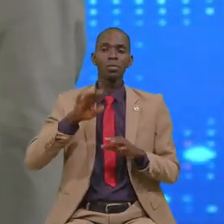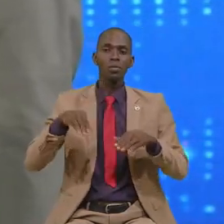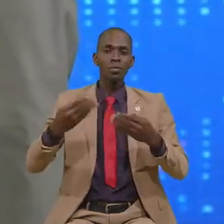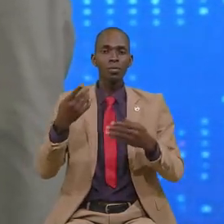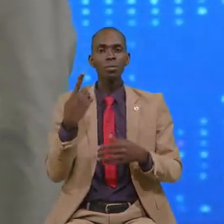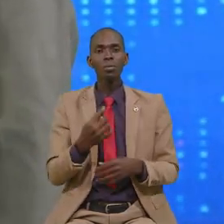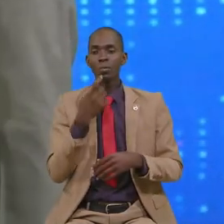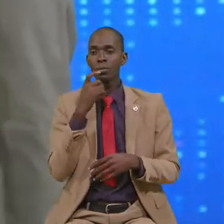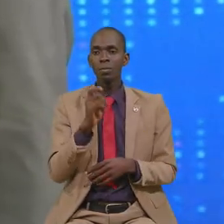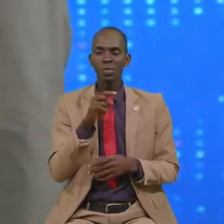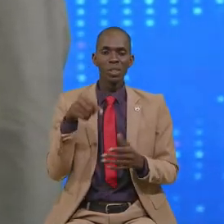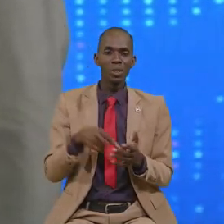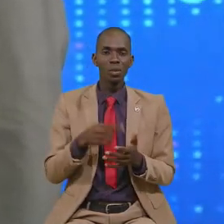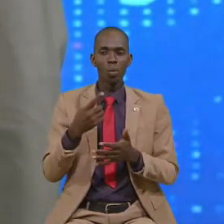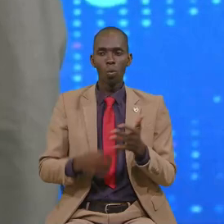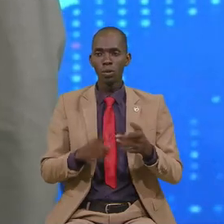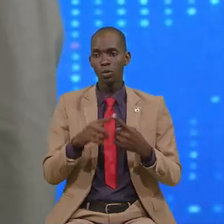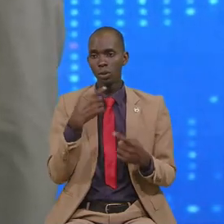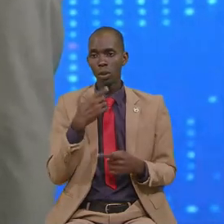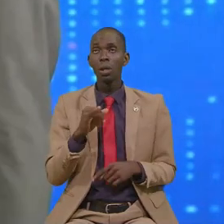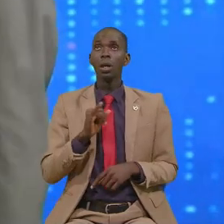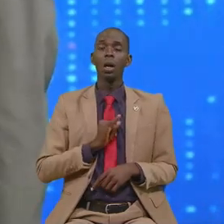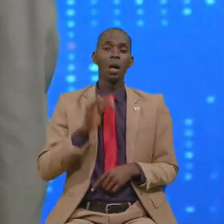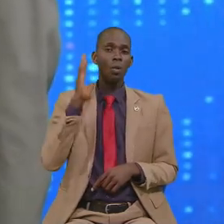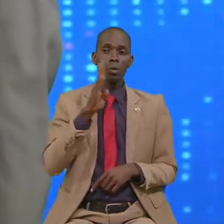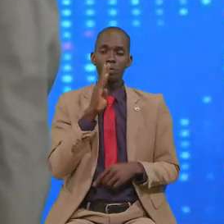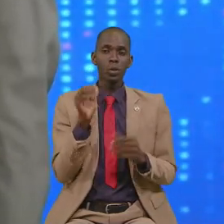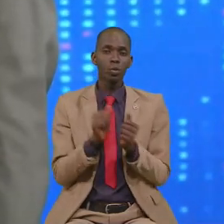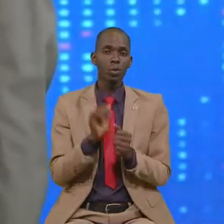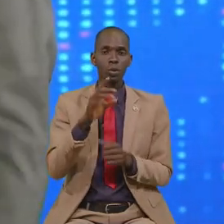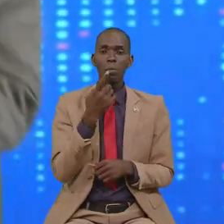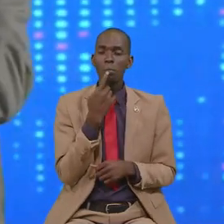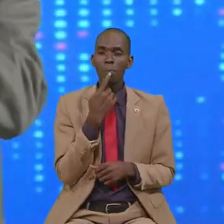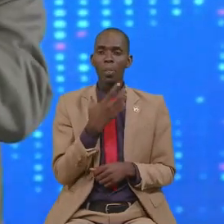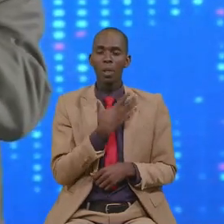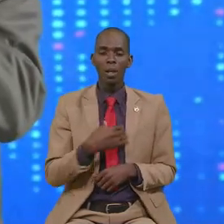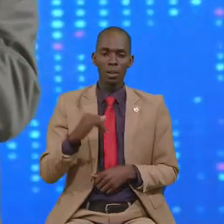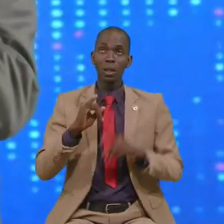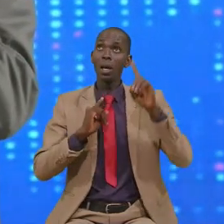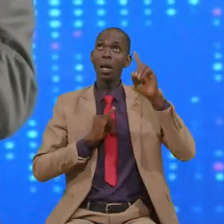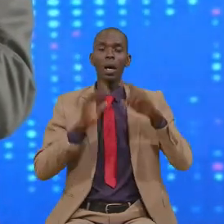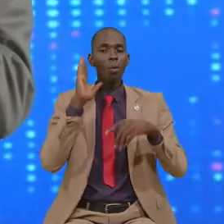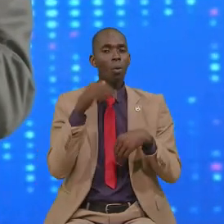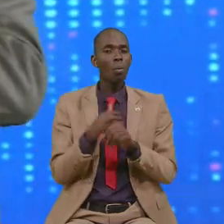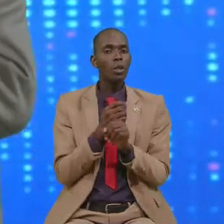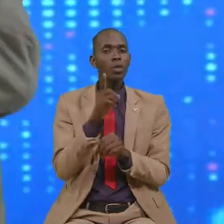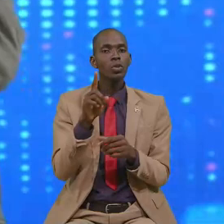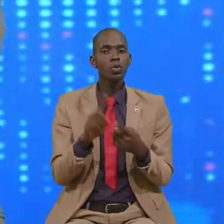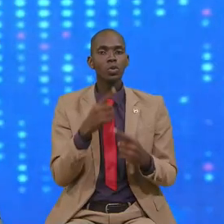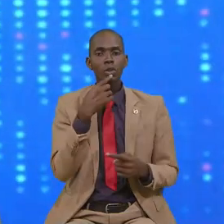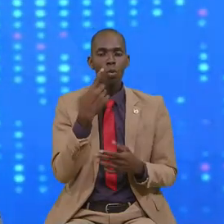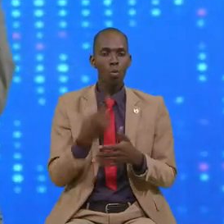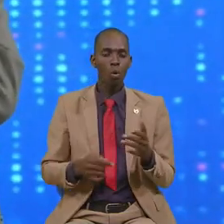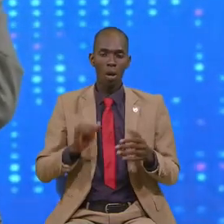is what to say. I will be with your mouth, and I will make you say what I ordained you will